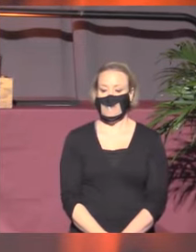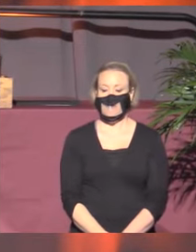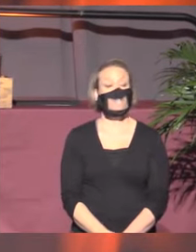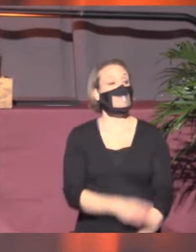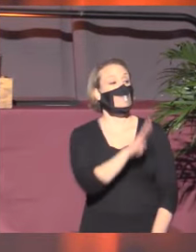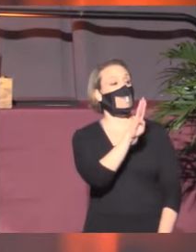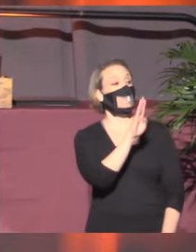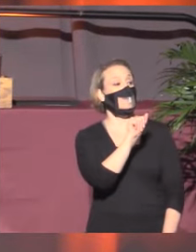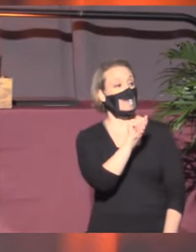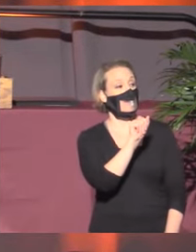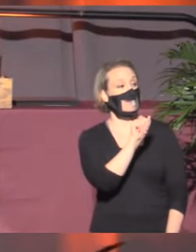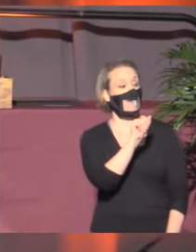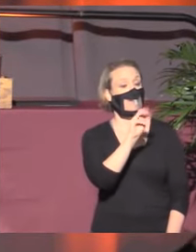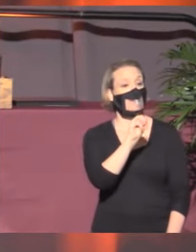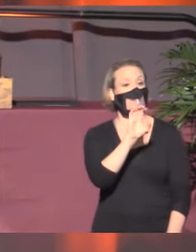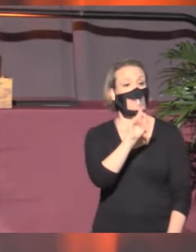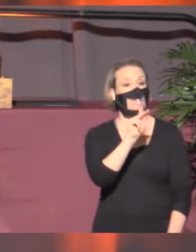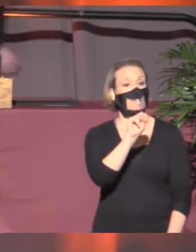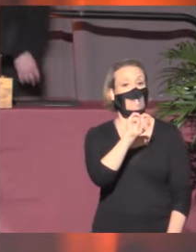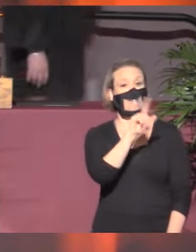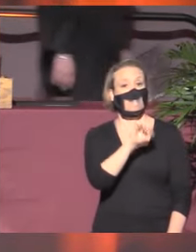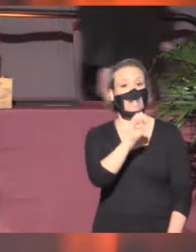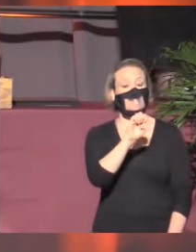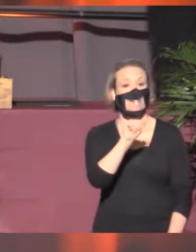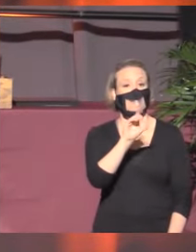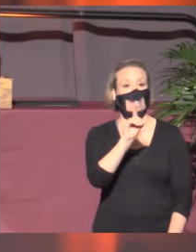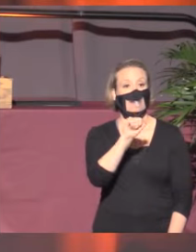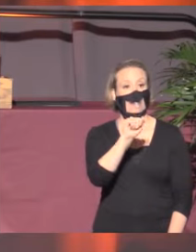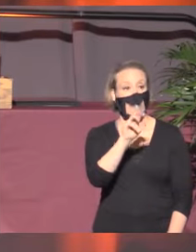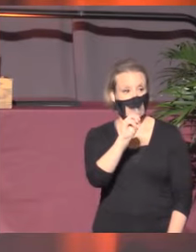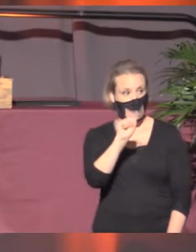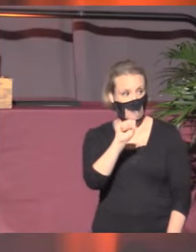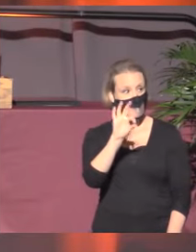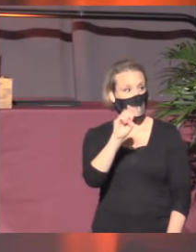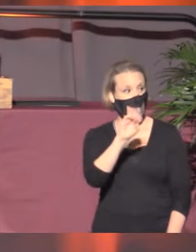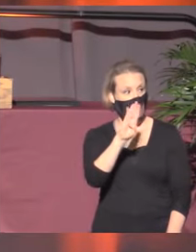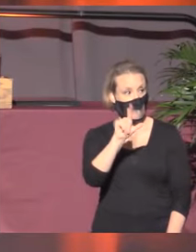Bachelor of Arts, Mackenzie Adams Fiedler.